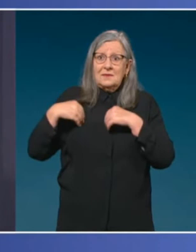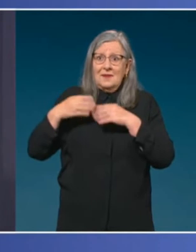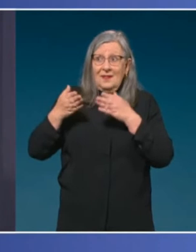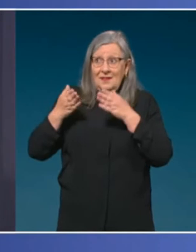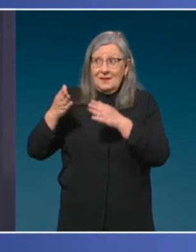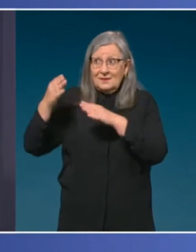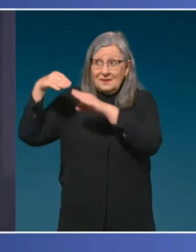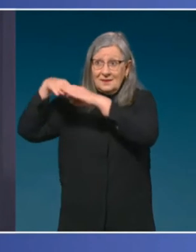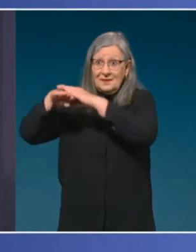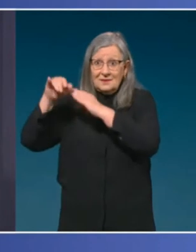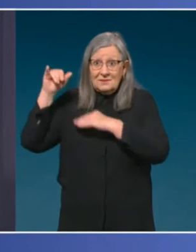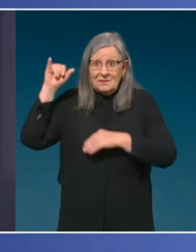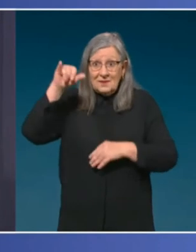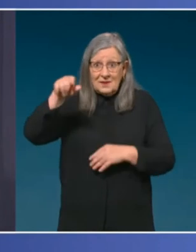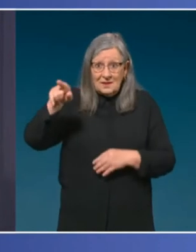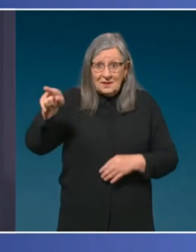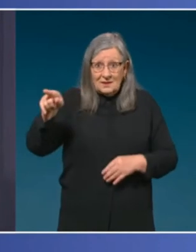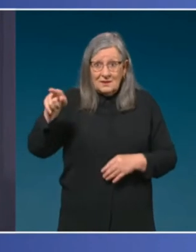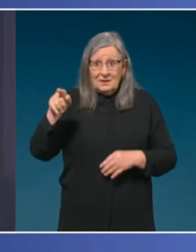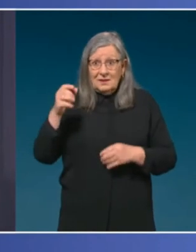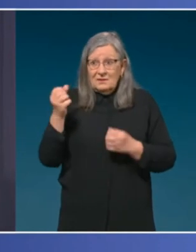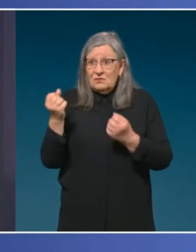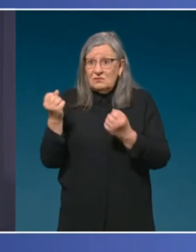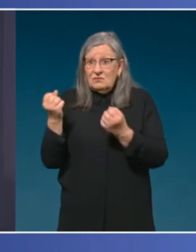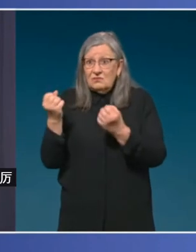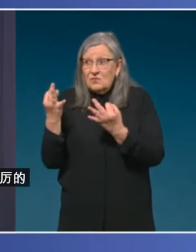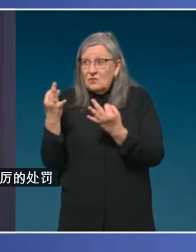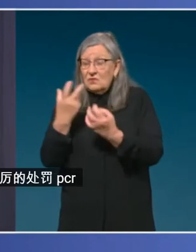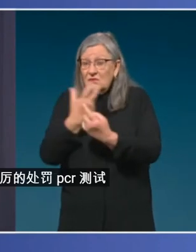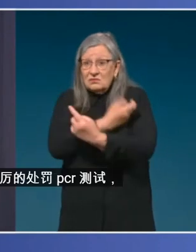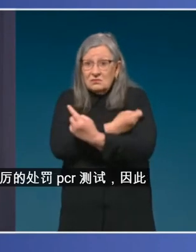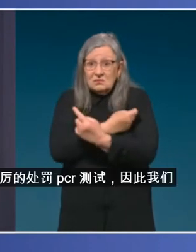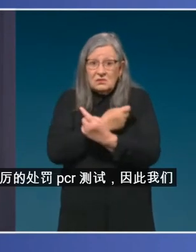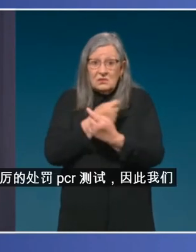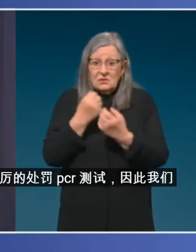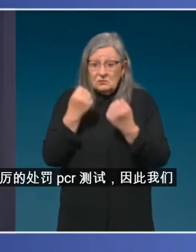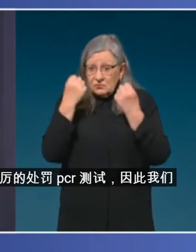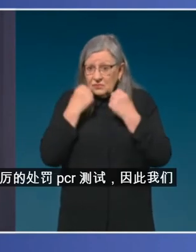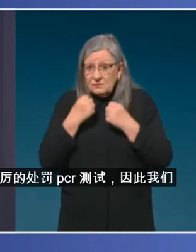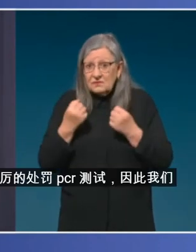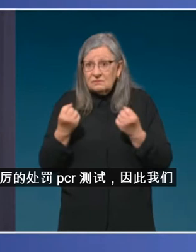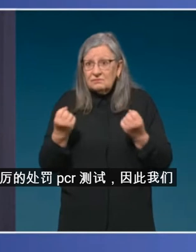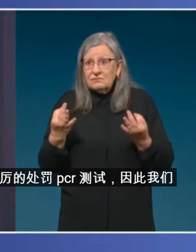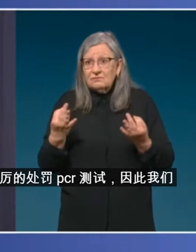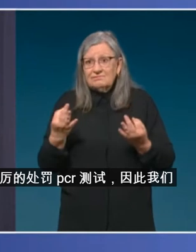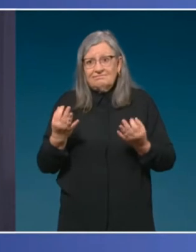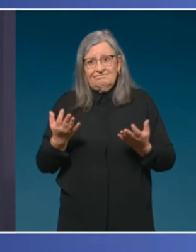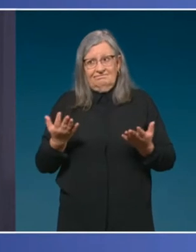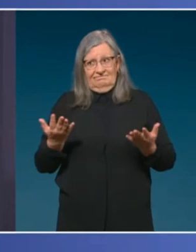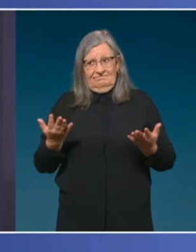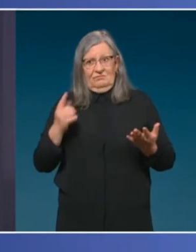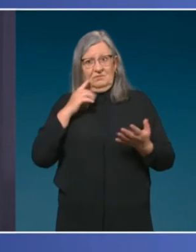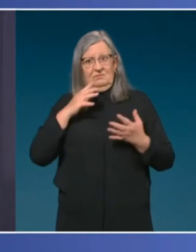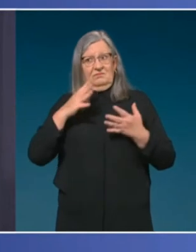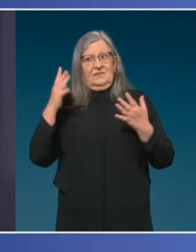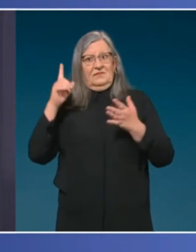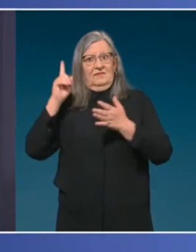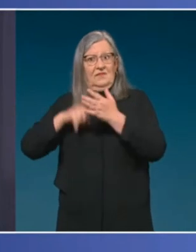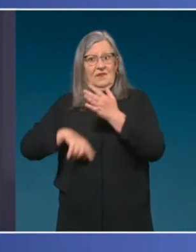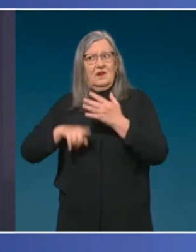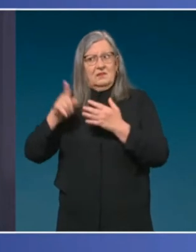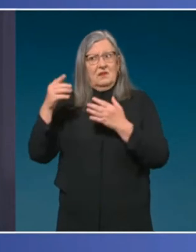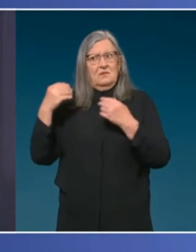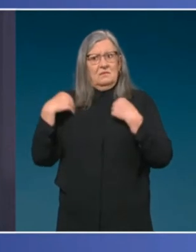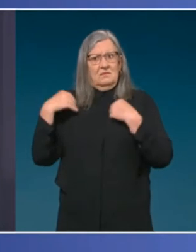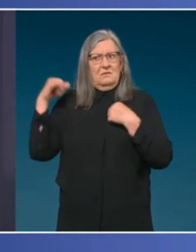vaccination certification or does not have a negative PCR test. So we have those protocols in place.